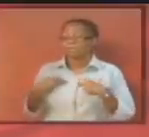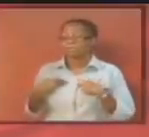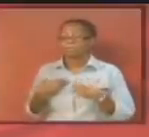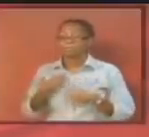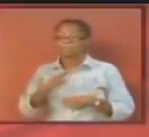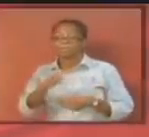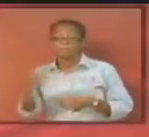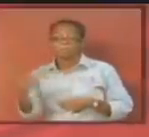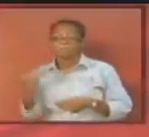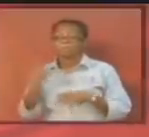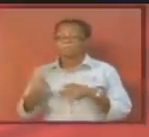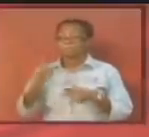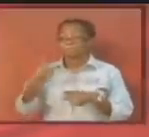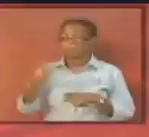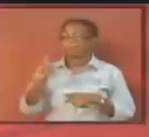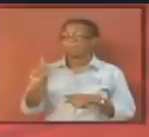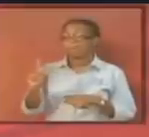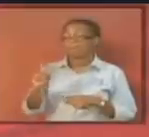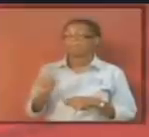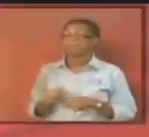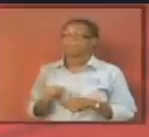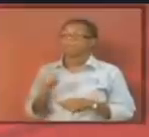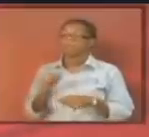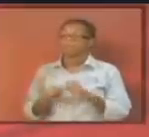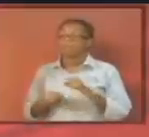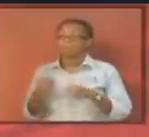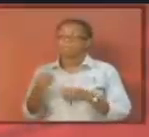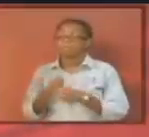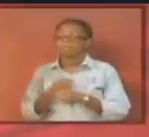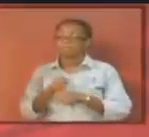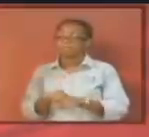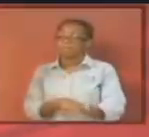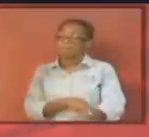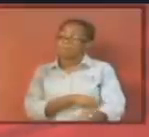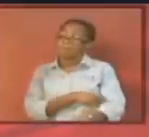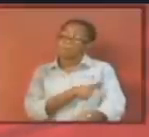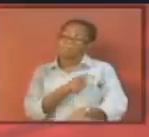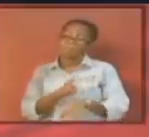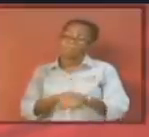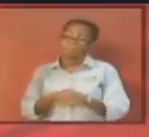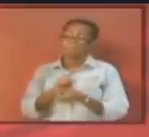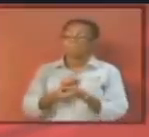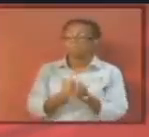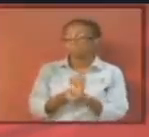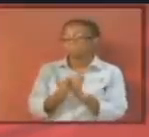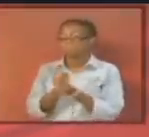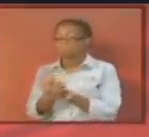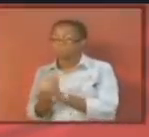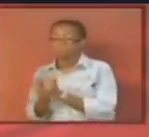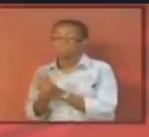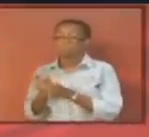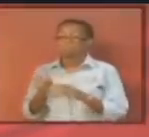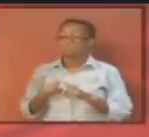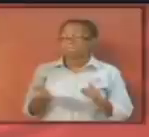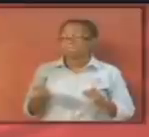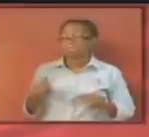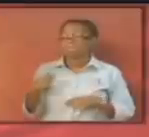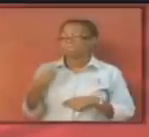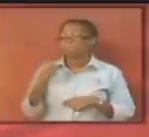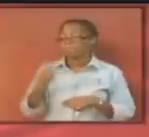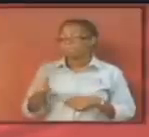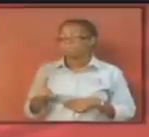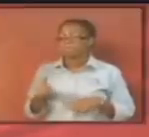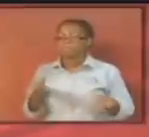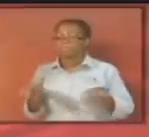be P1 for now. It takes longer for that type of change to occur. So yes, this is why we have to look at random samples to be able